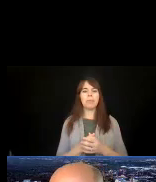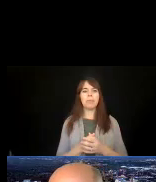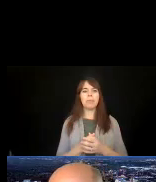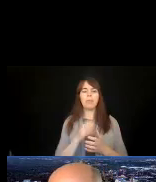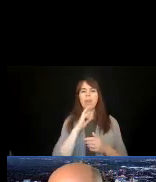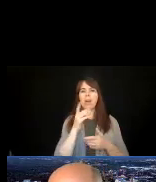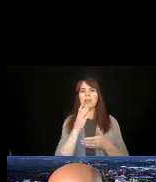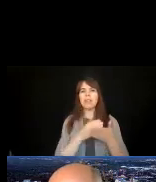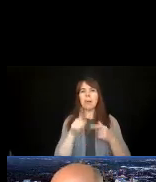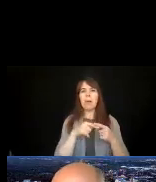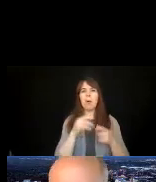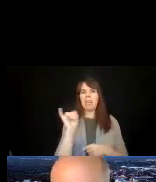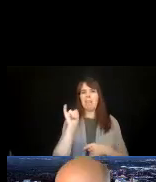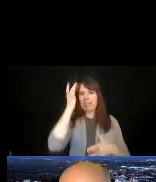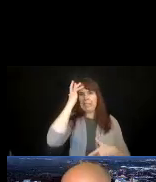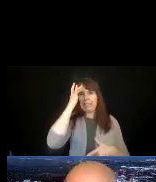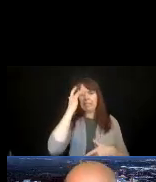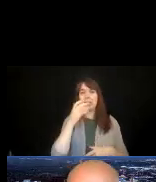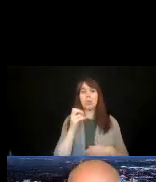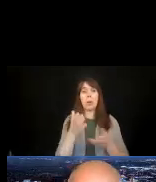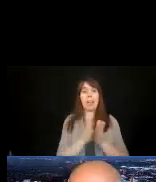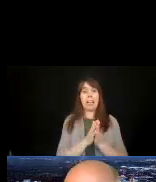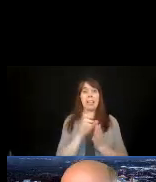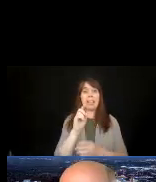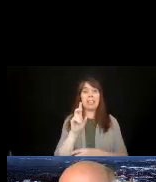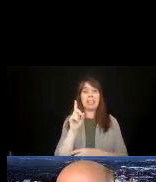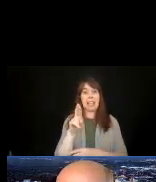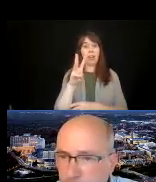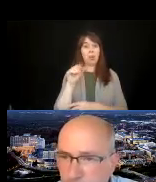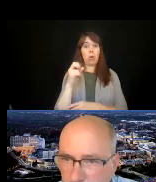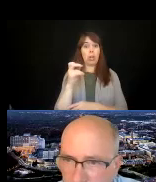disease, so I'd like to ask Dr. Washer to pop in.